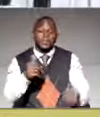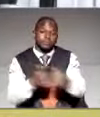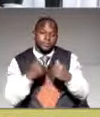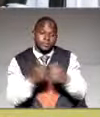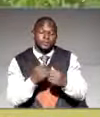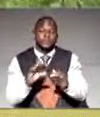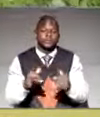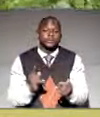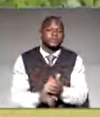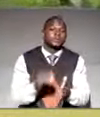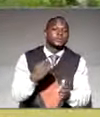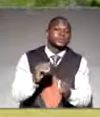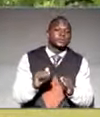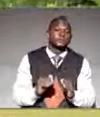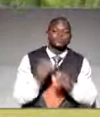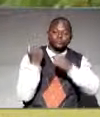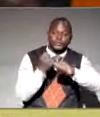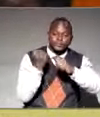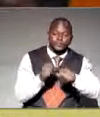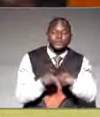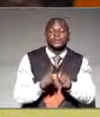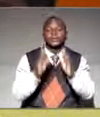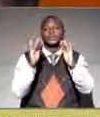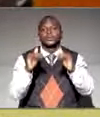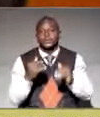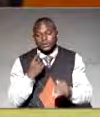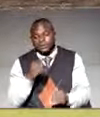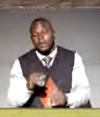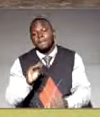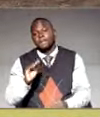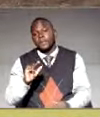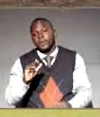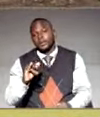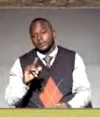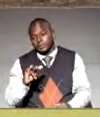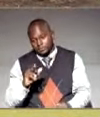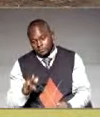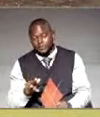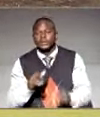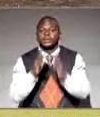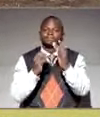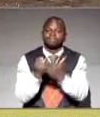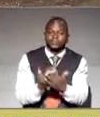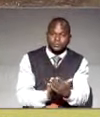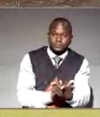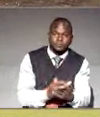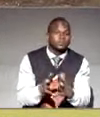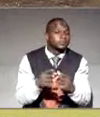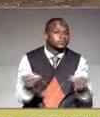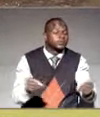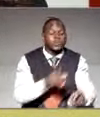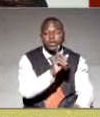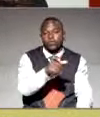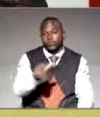acquisition of land by Kayunga Sugar Works in the forest reserves. According to Mbazira, Kayunga Forest Reserve's land has been lost to